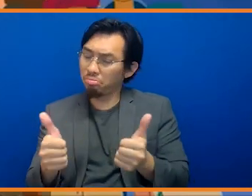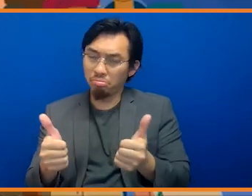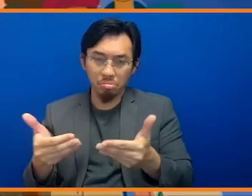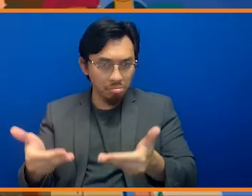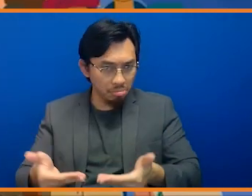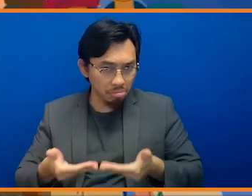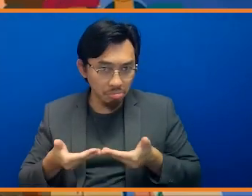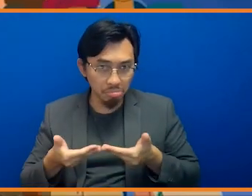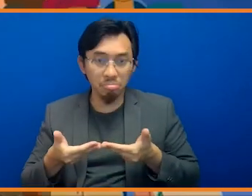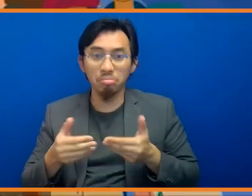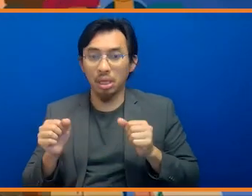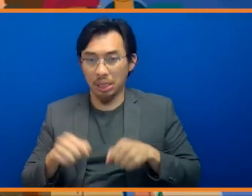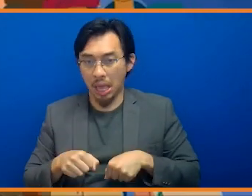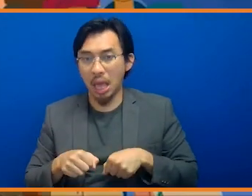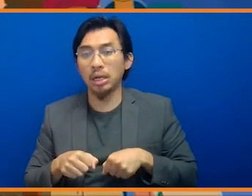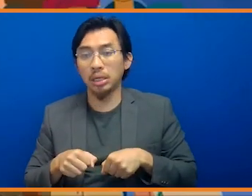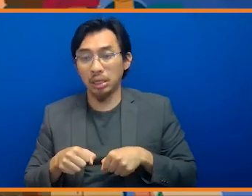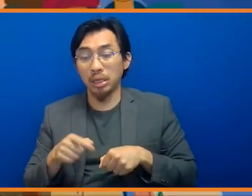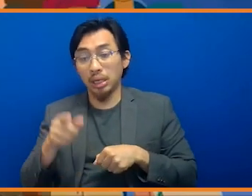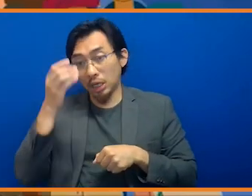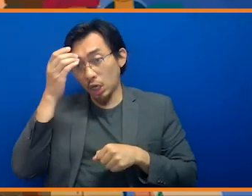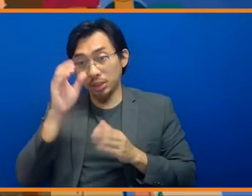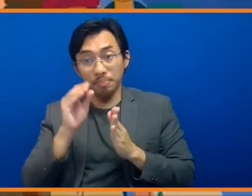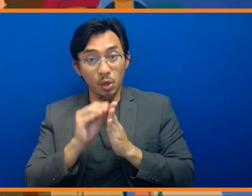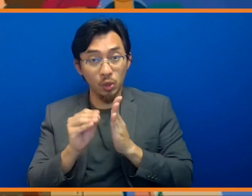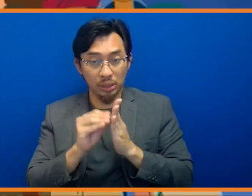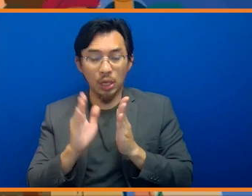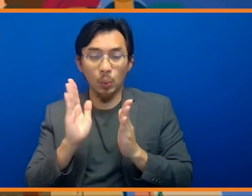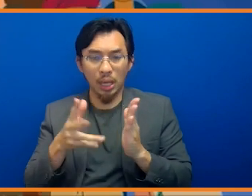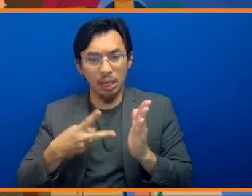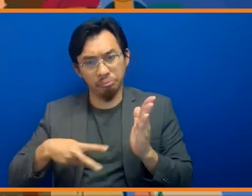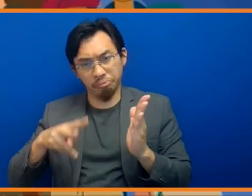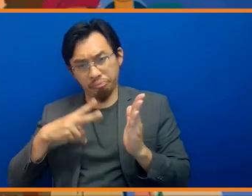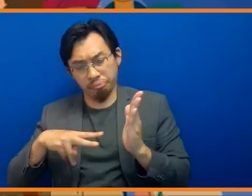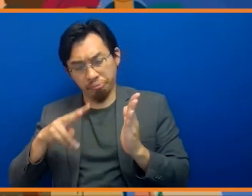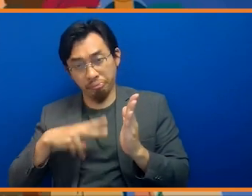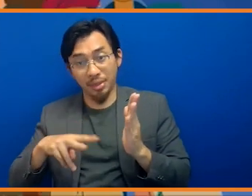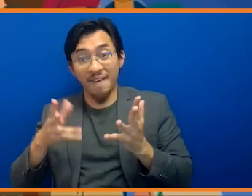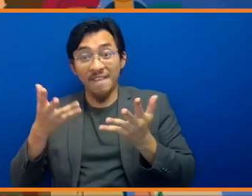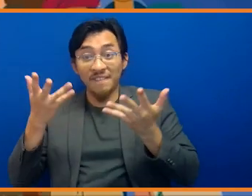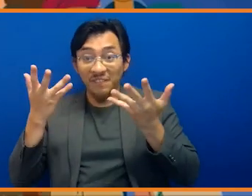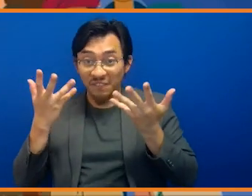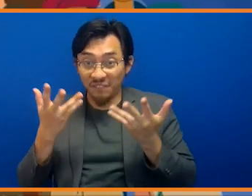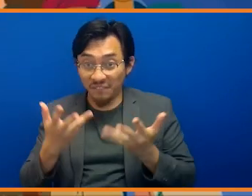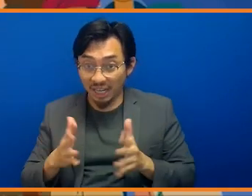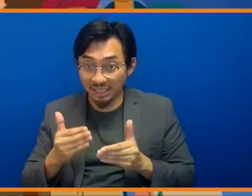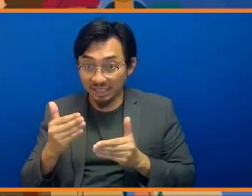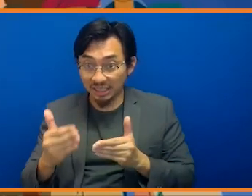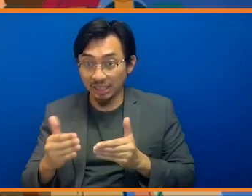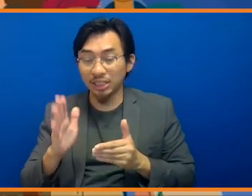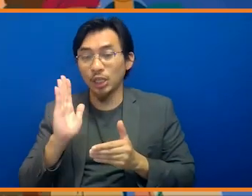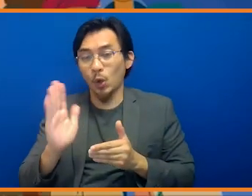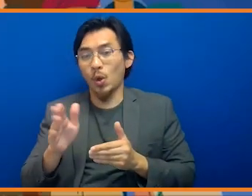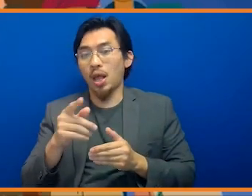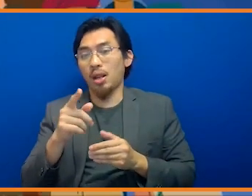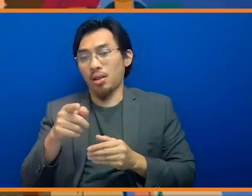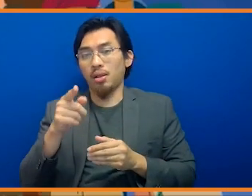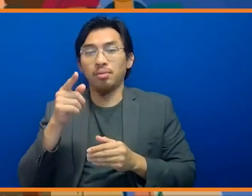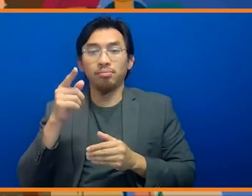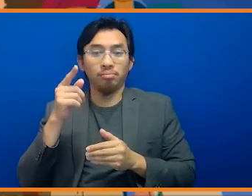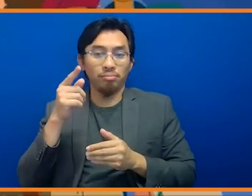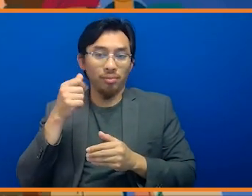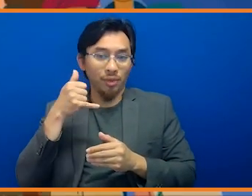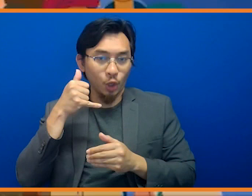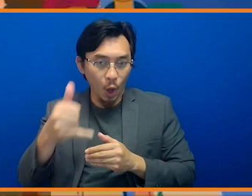okay. Okay, and then after the concept notes is reviewed, right, and then you are be called